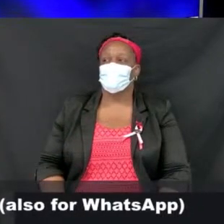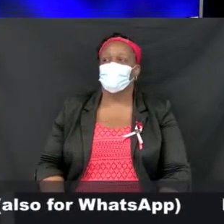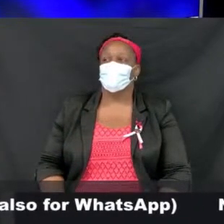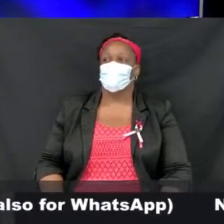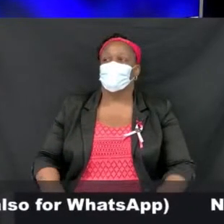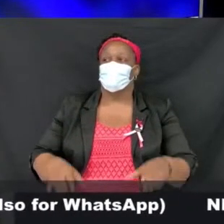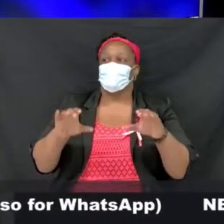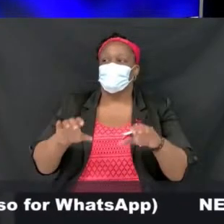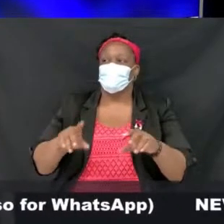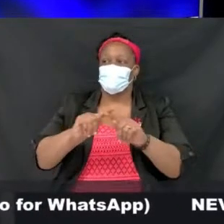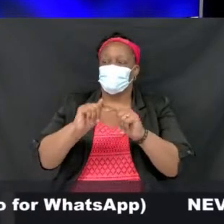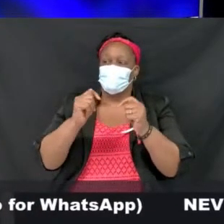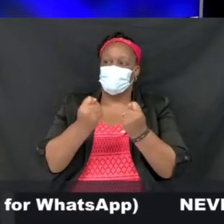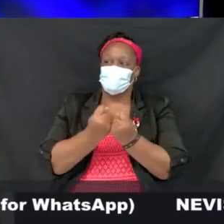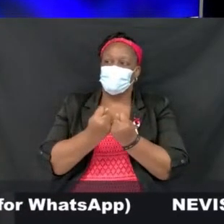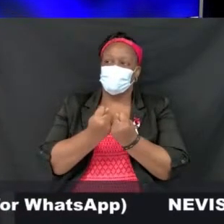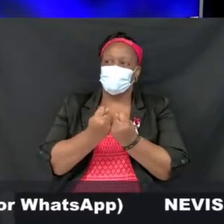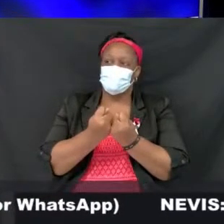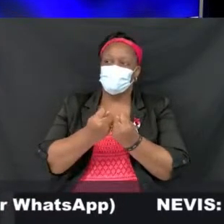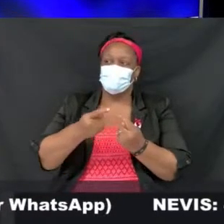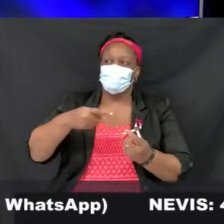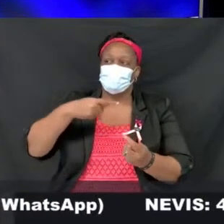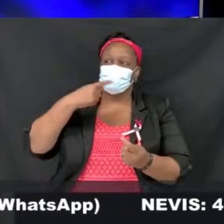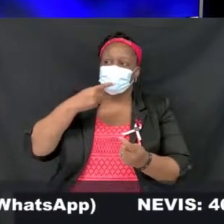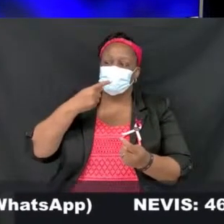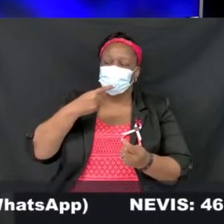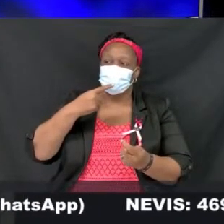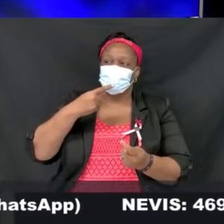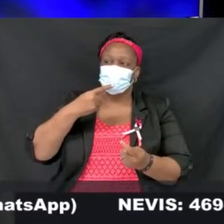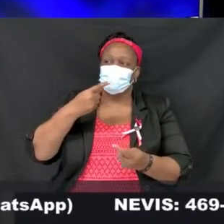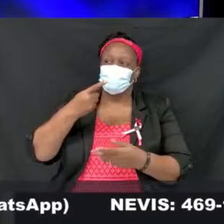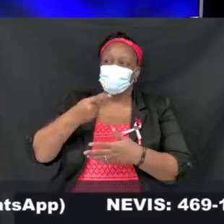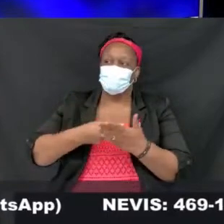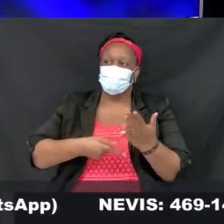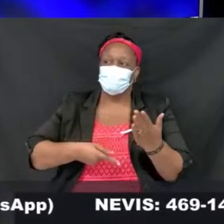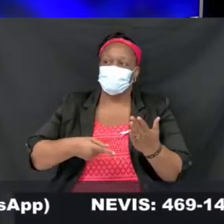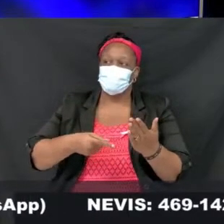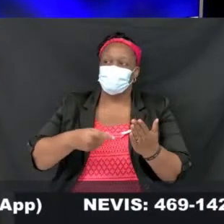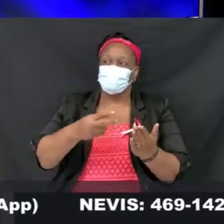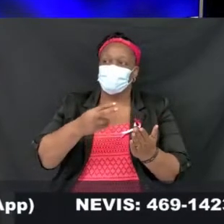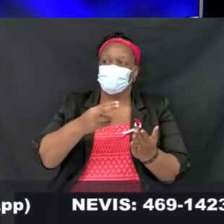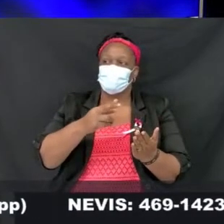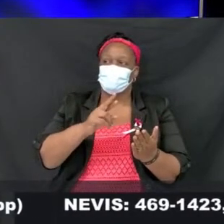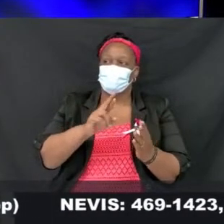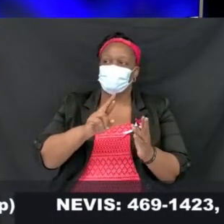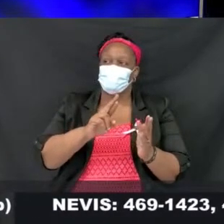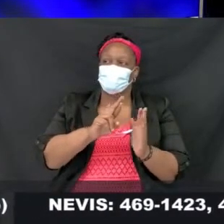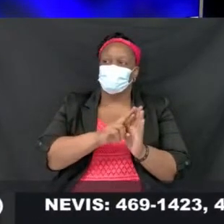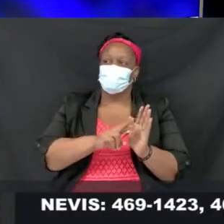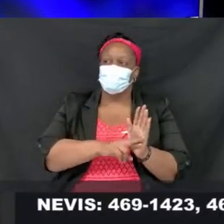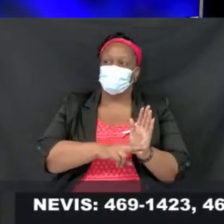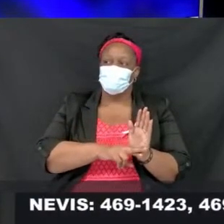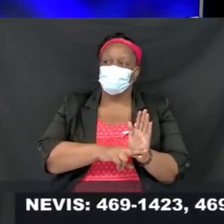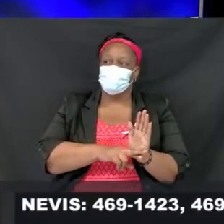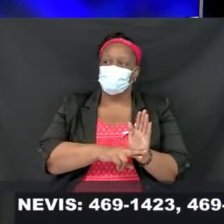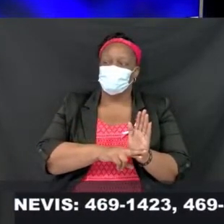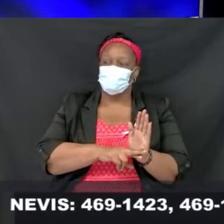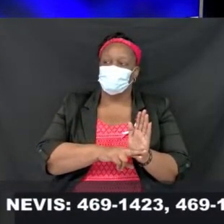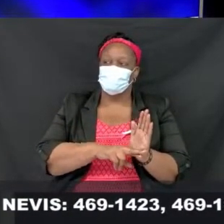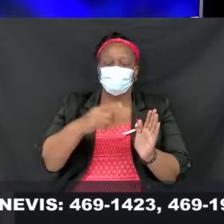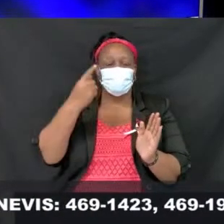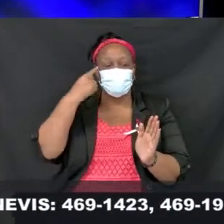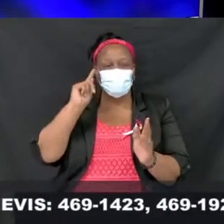to clarify the protocols that are in place for locally based airline